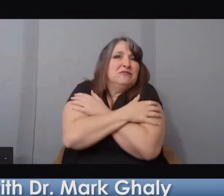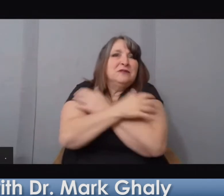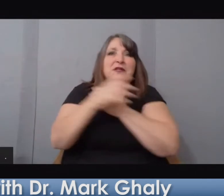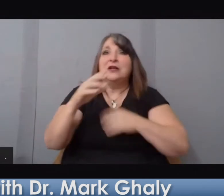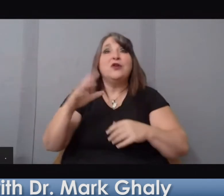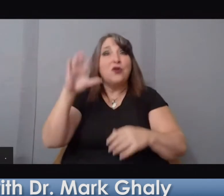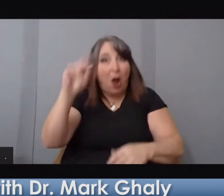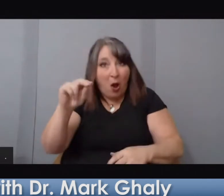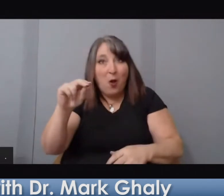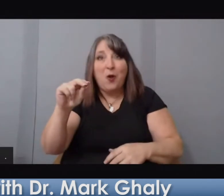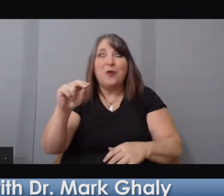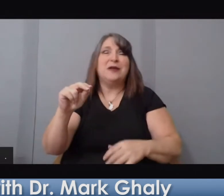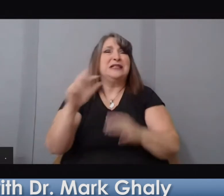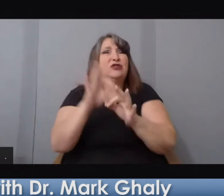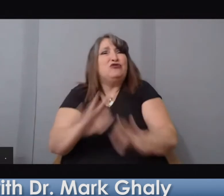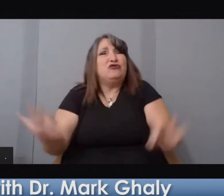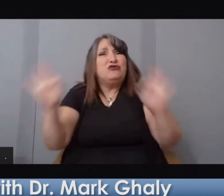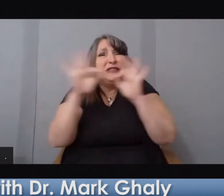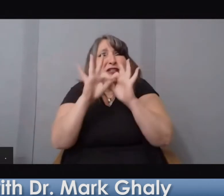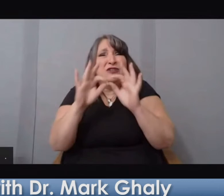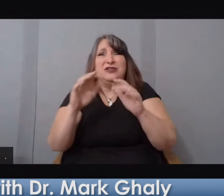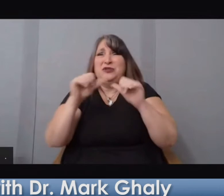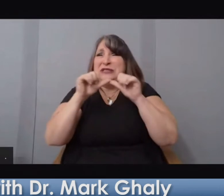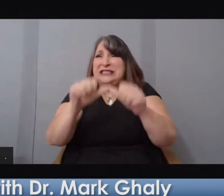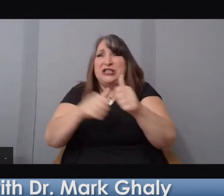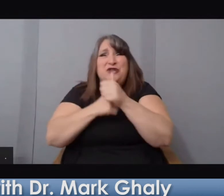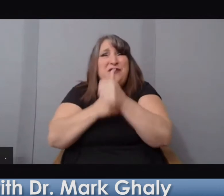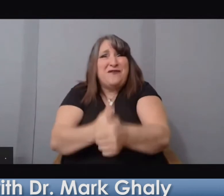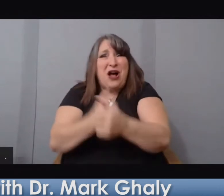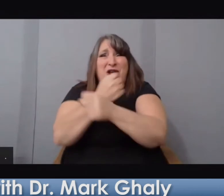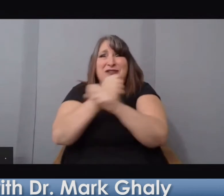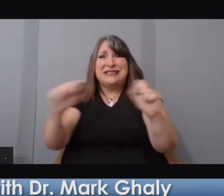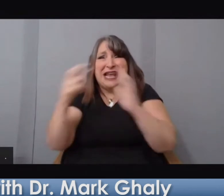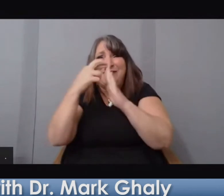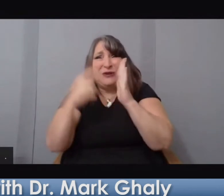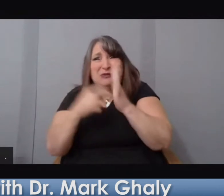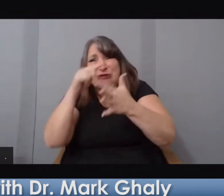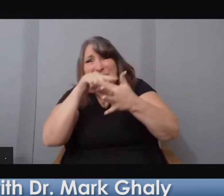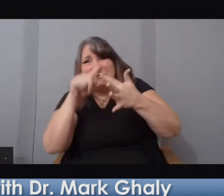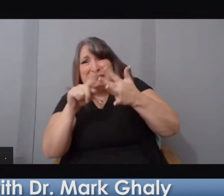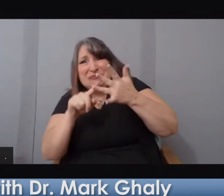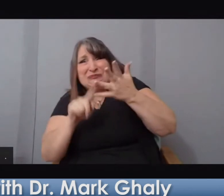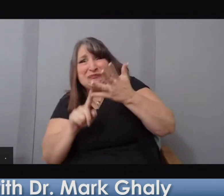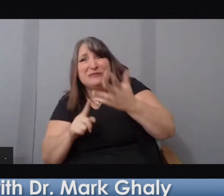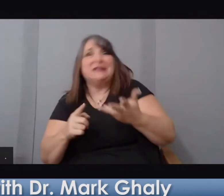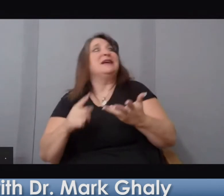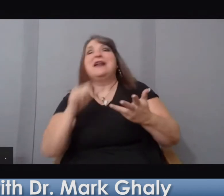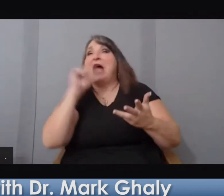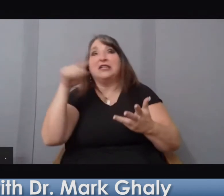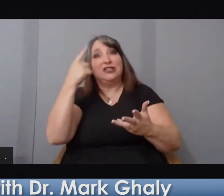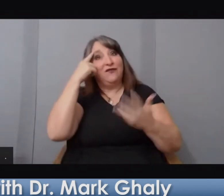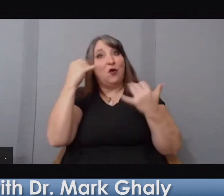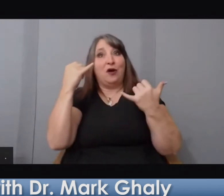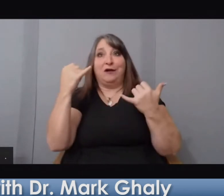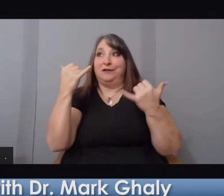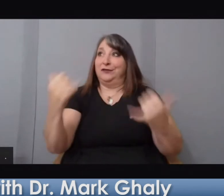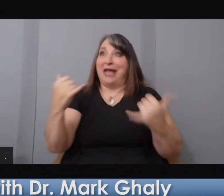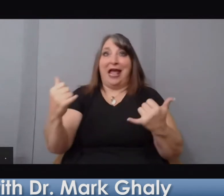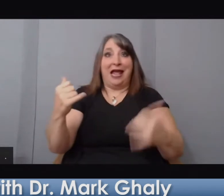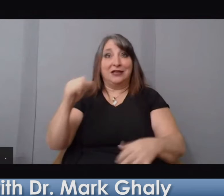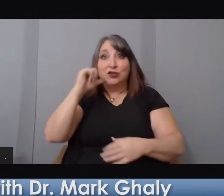the overwhelming message, not just of today, it has been for a while, but it punctuates where we are today and needs